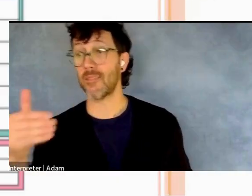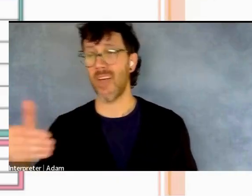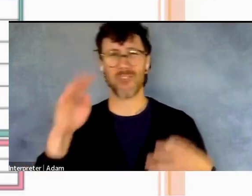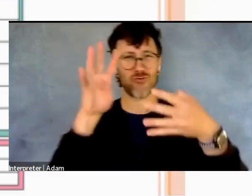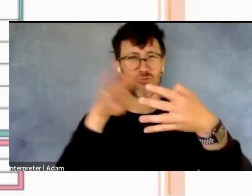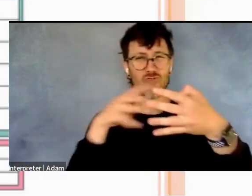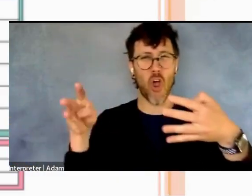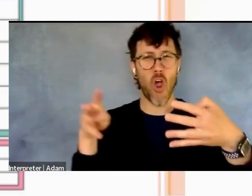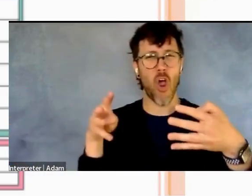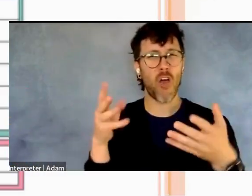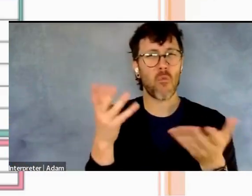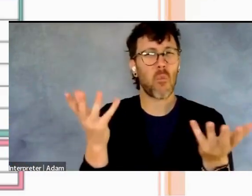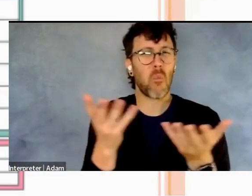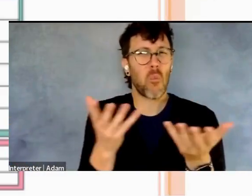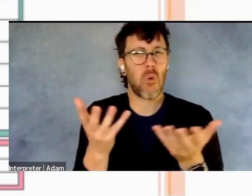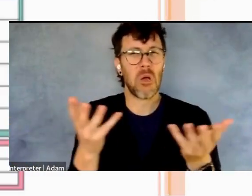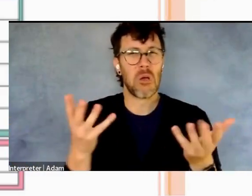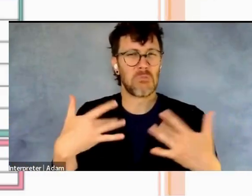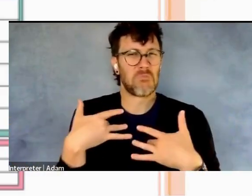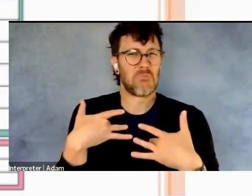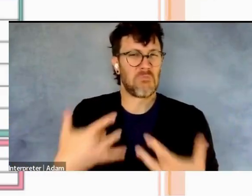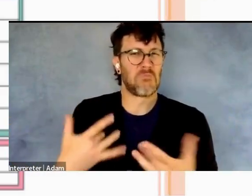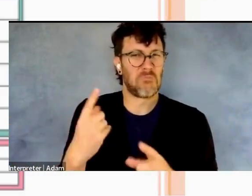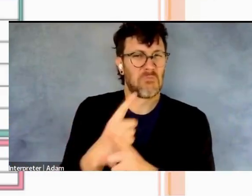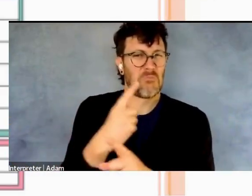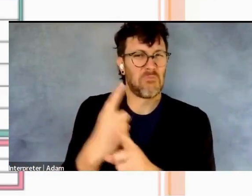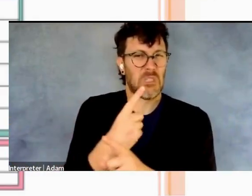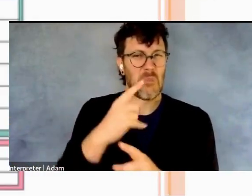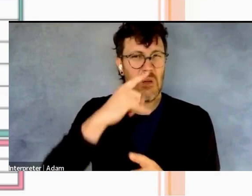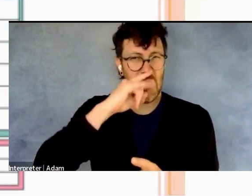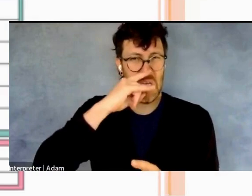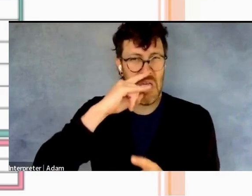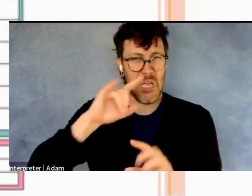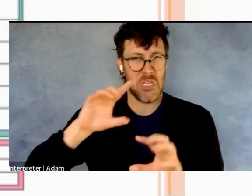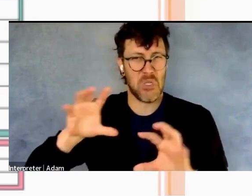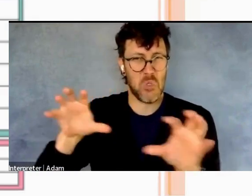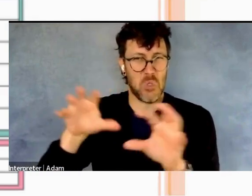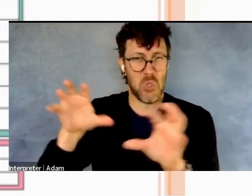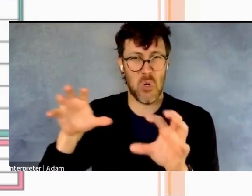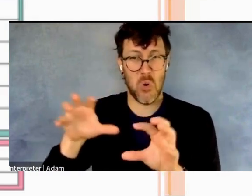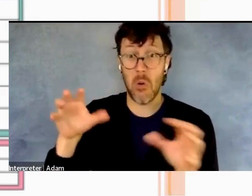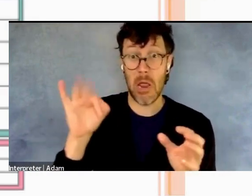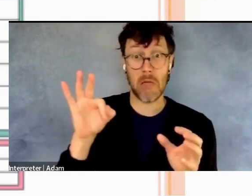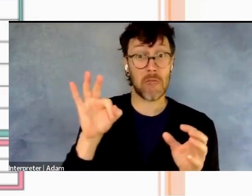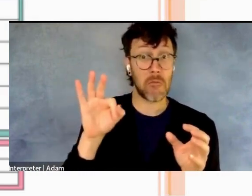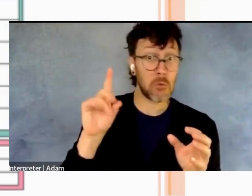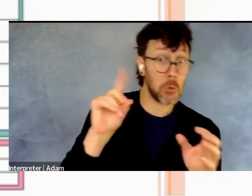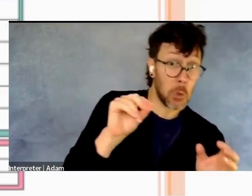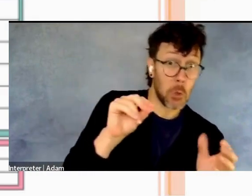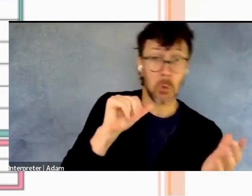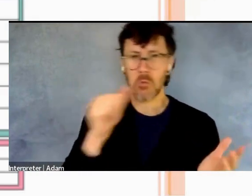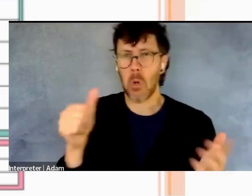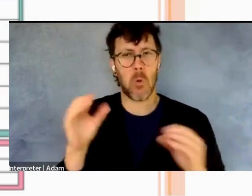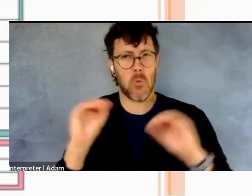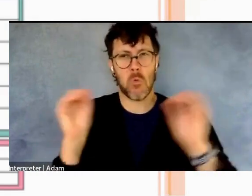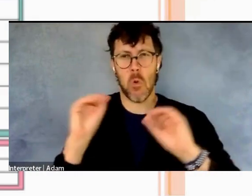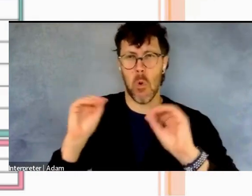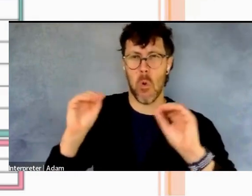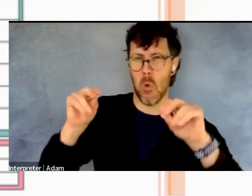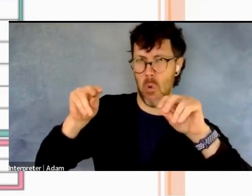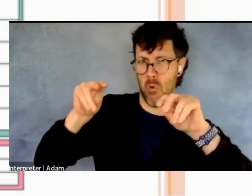child might do. And, it's no judging if your kids do it or they don't do it. But they really